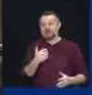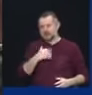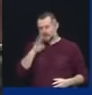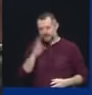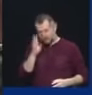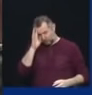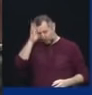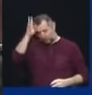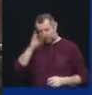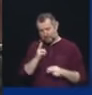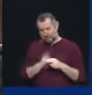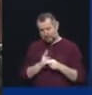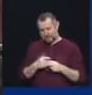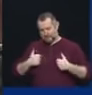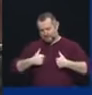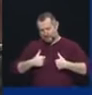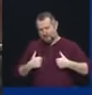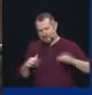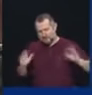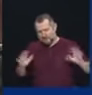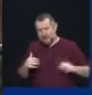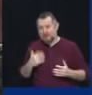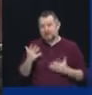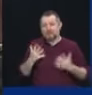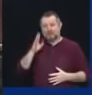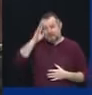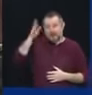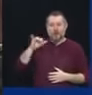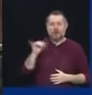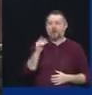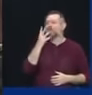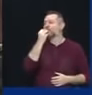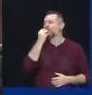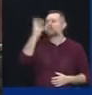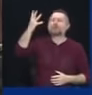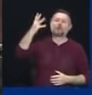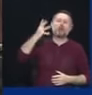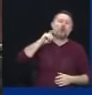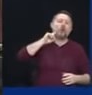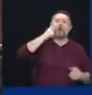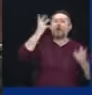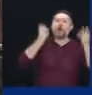on myself. I would have said something like Beautiful Orchard,